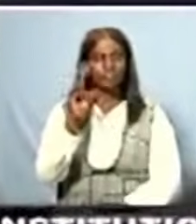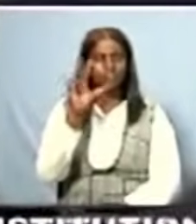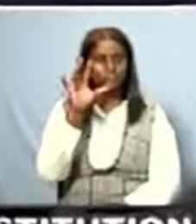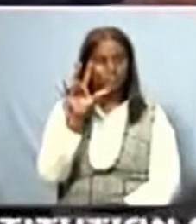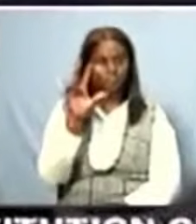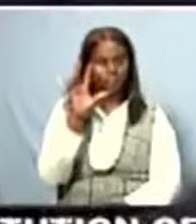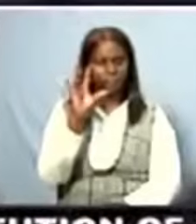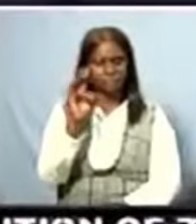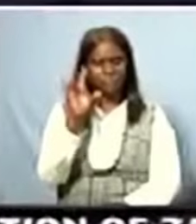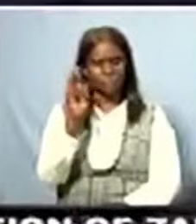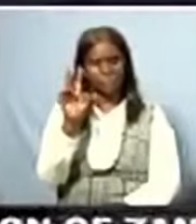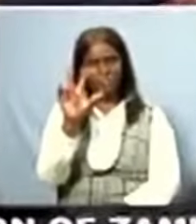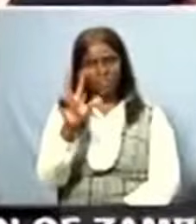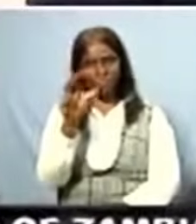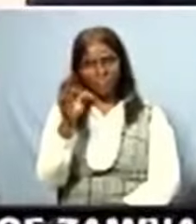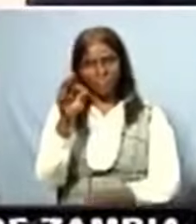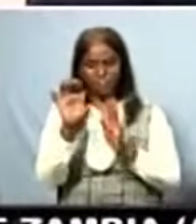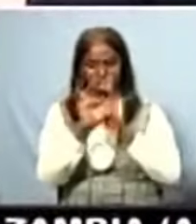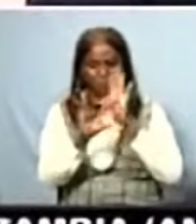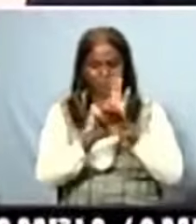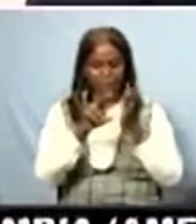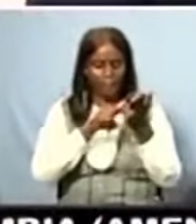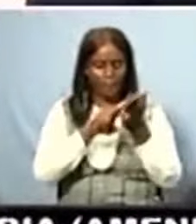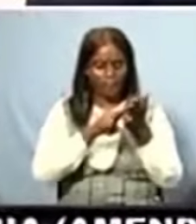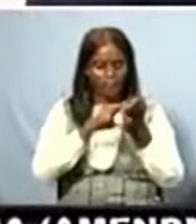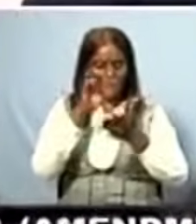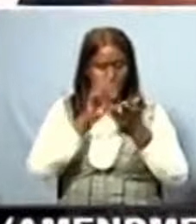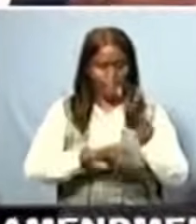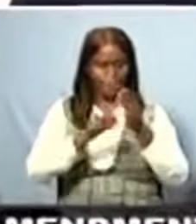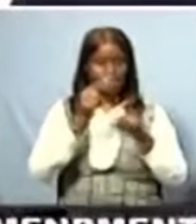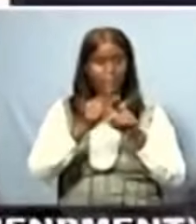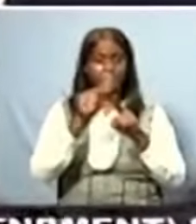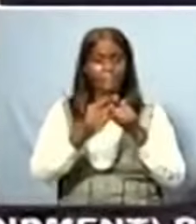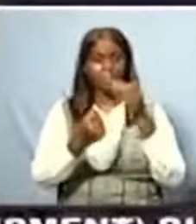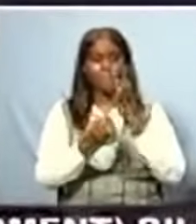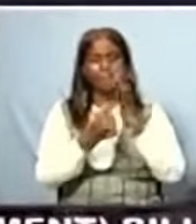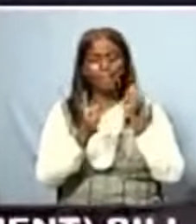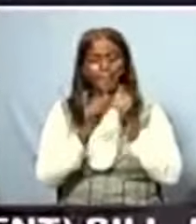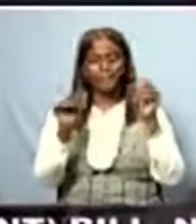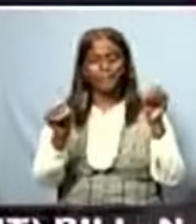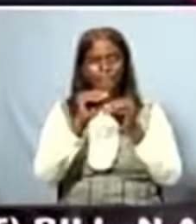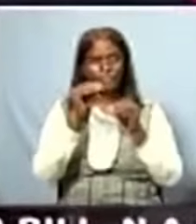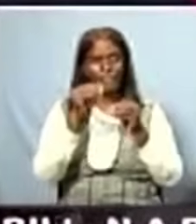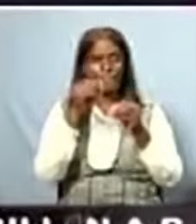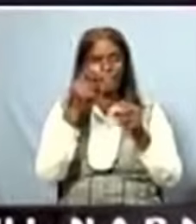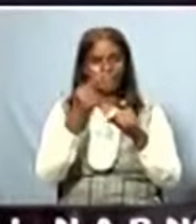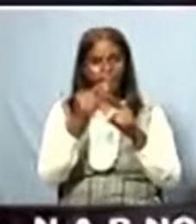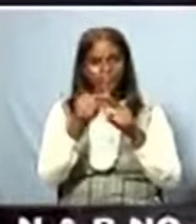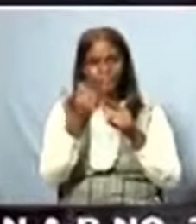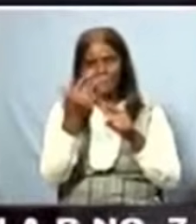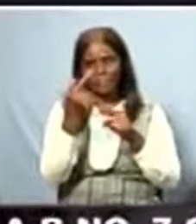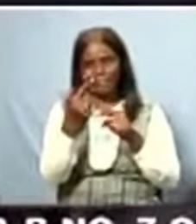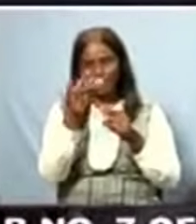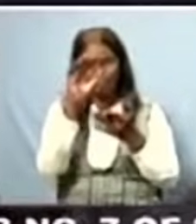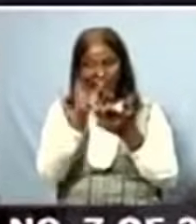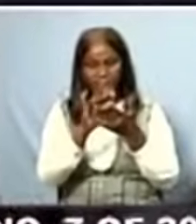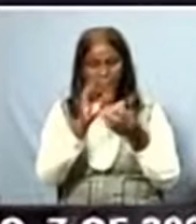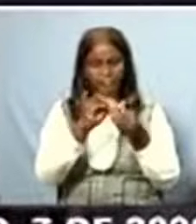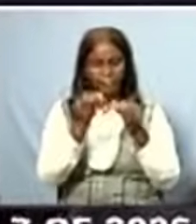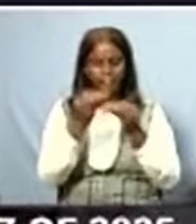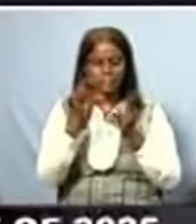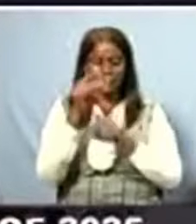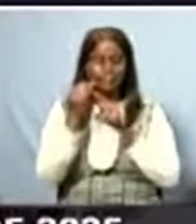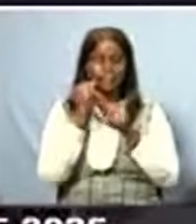176(3) of the Constitution by deleting the words 10 and substituting therefore the word 5 so as to reduce the number of years